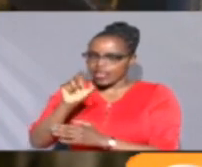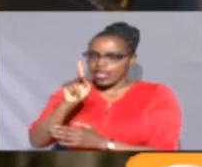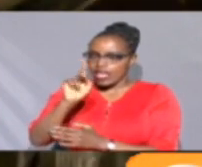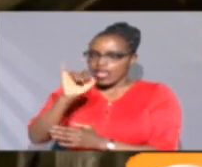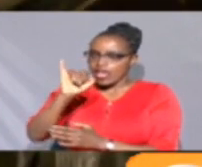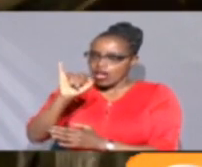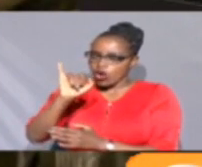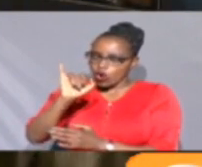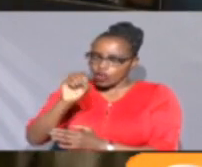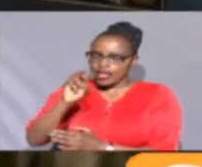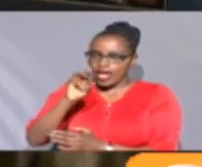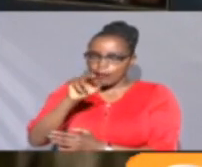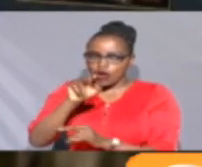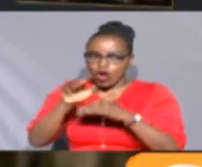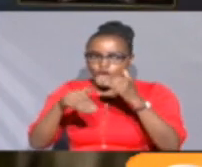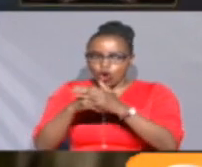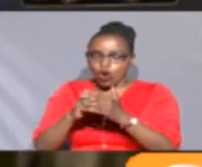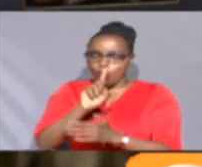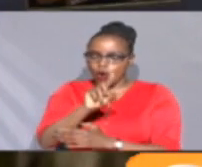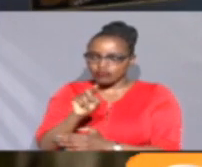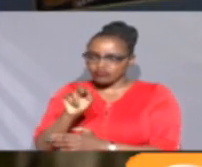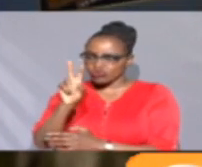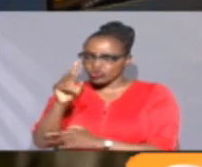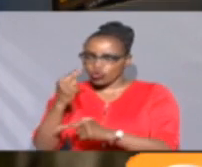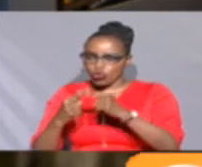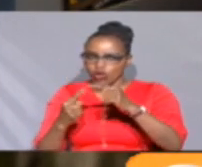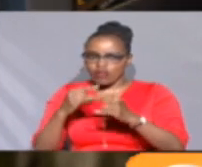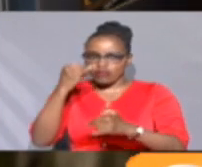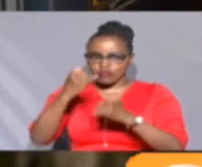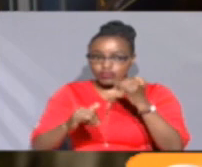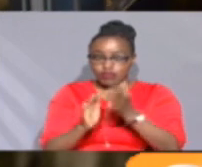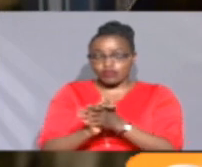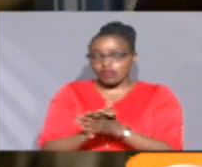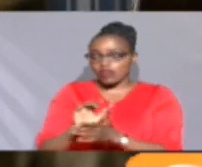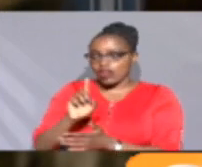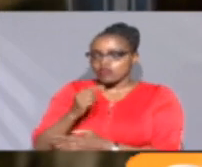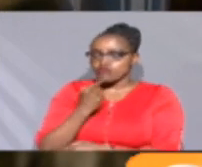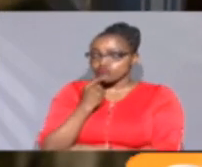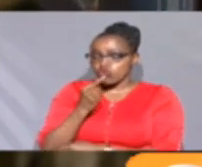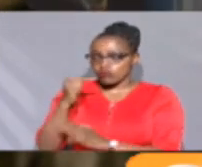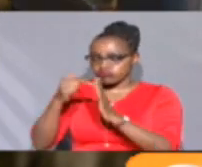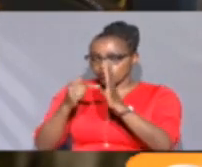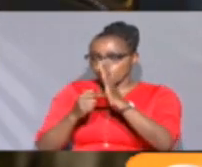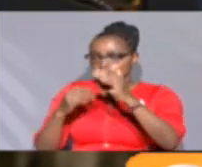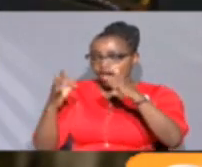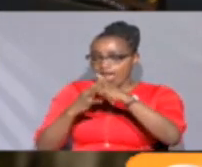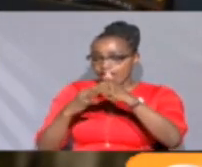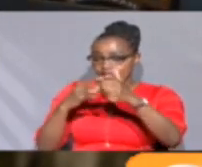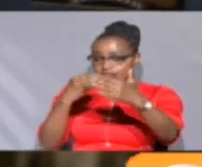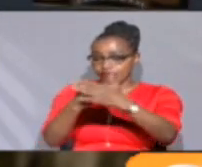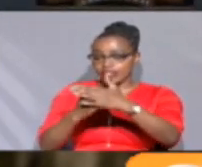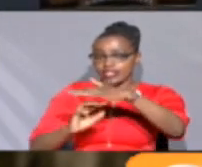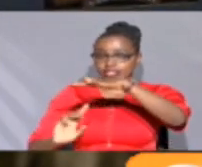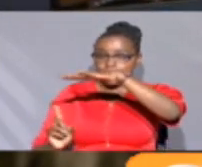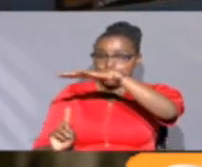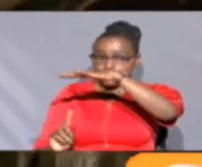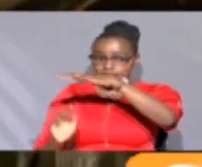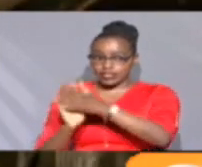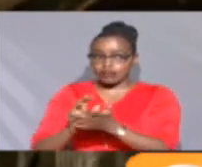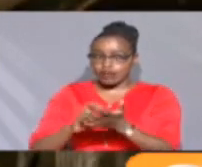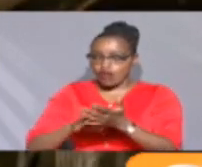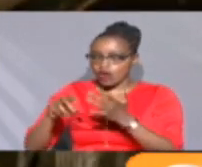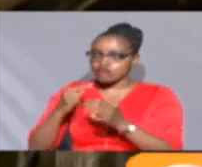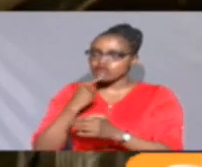Chris Obure. All served for between 1 and 2 years, concluding President Daniel Moi's list of 8 finance ministers. Exit